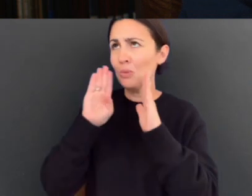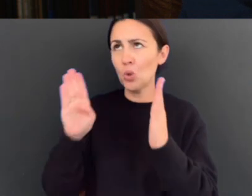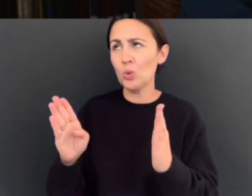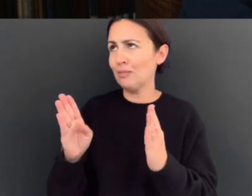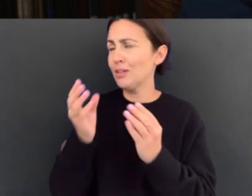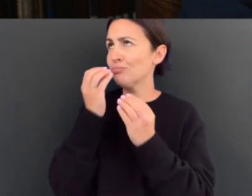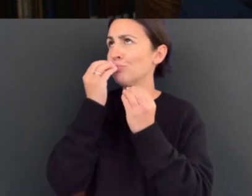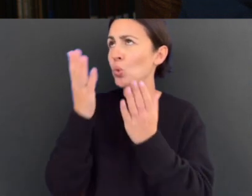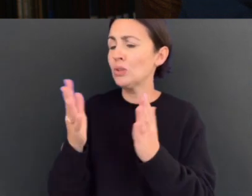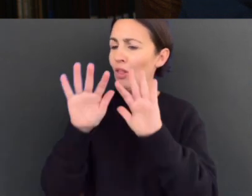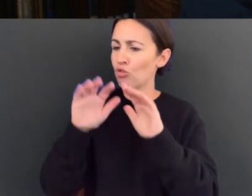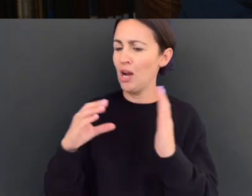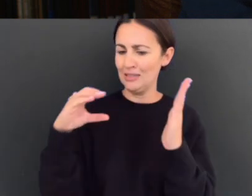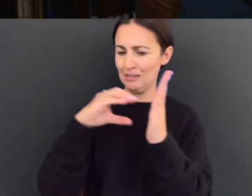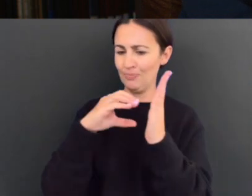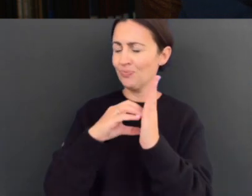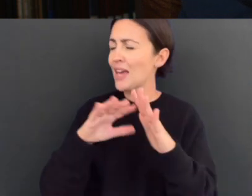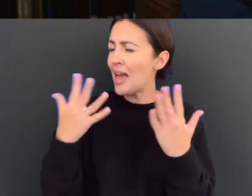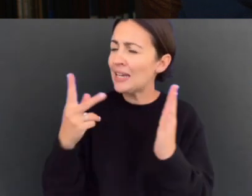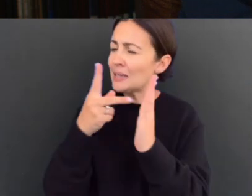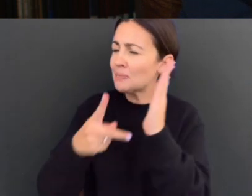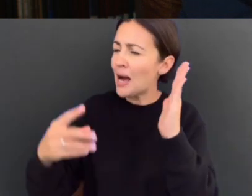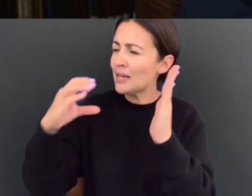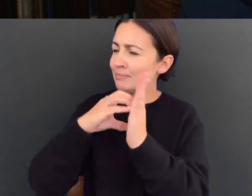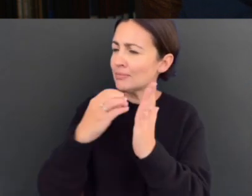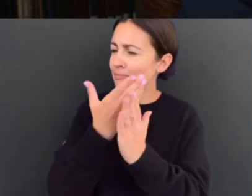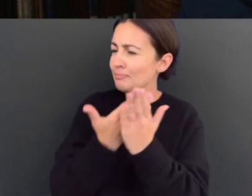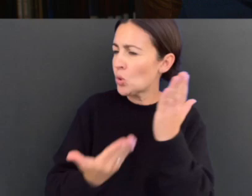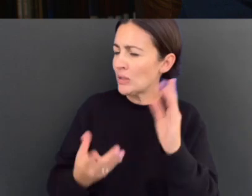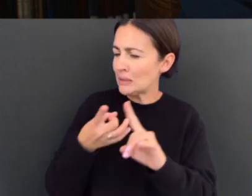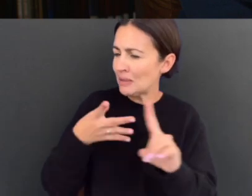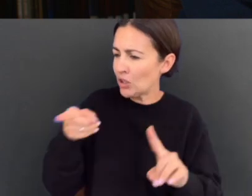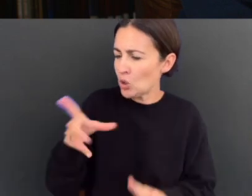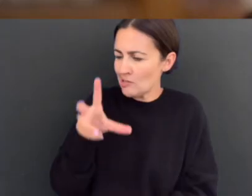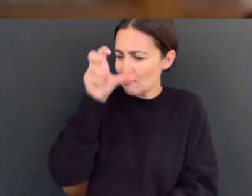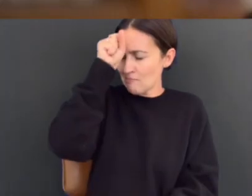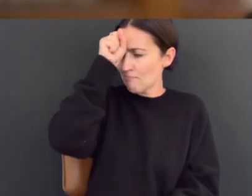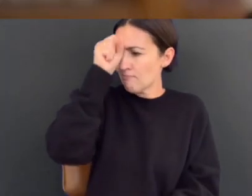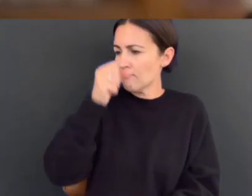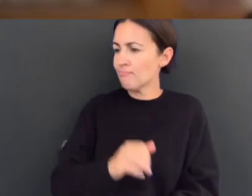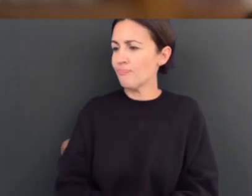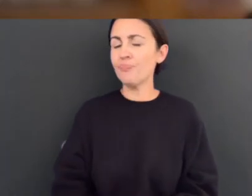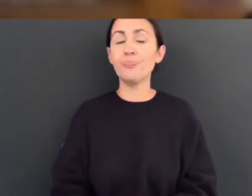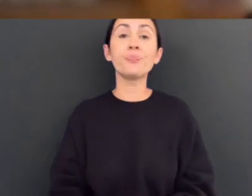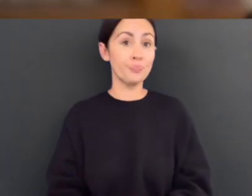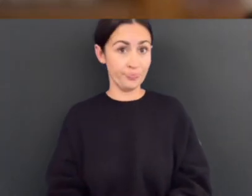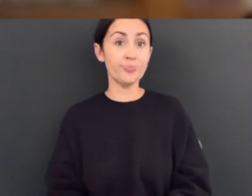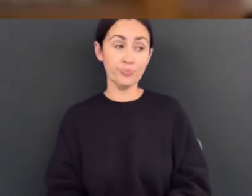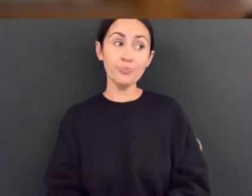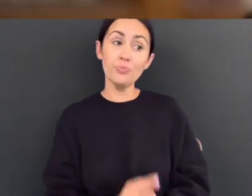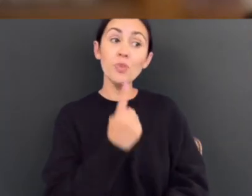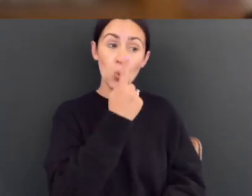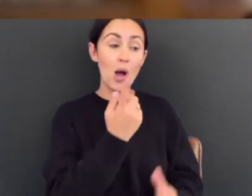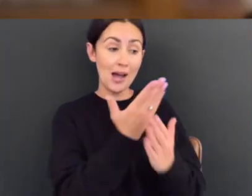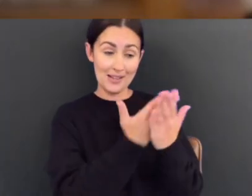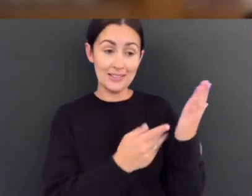really stand out to you now that somehow crystallize what it was you wanted to achieve? Well, there's a passage, actually, it's the